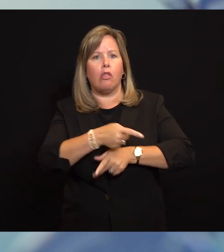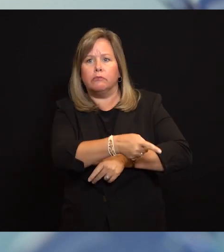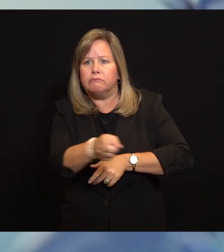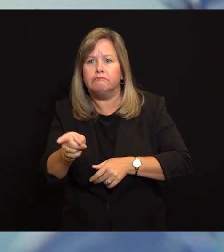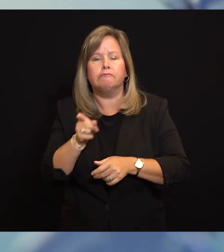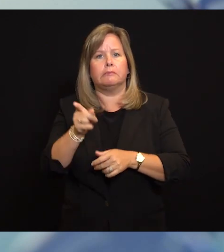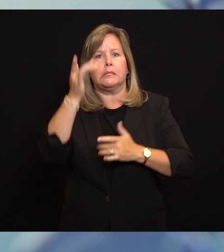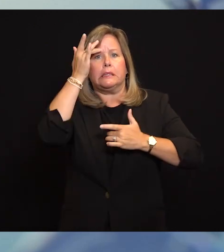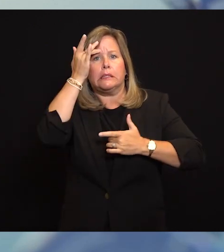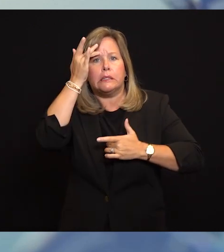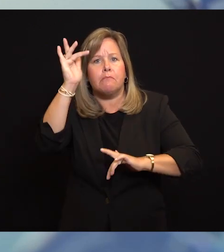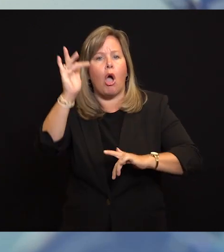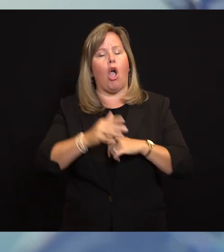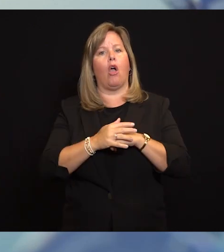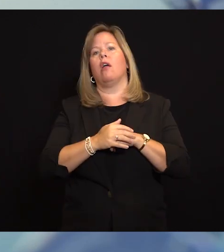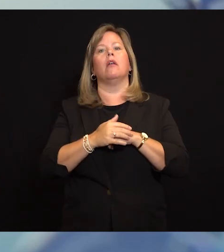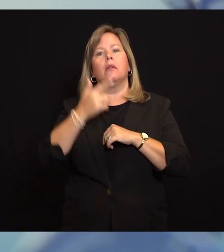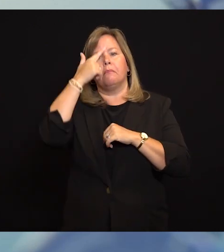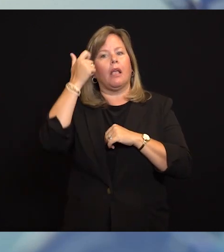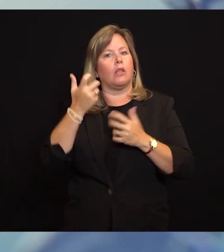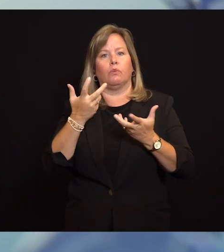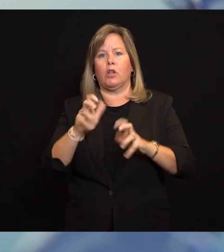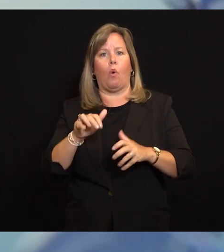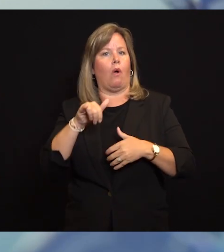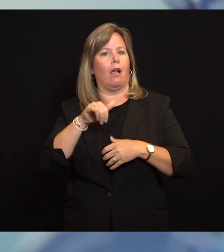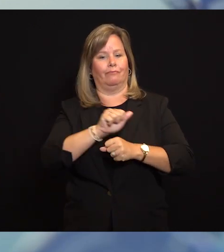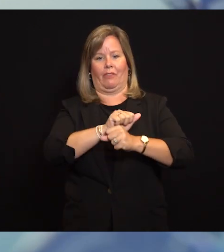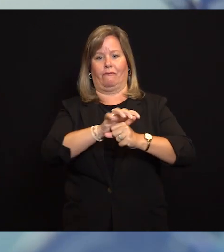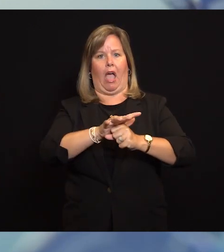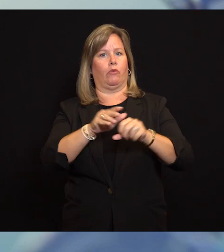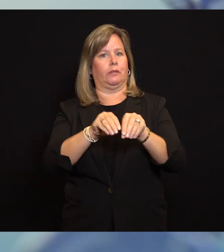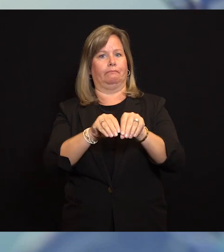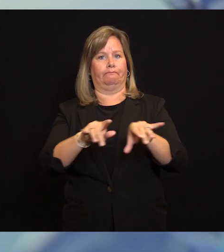and making it difficult for this virus to spread. As of now,